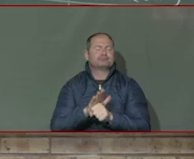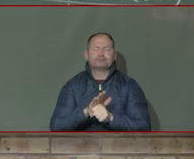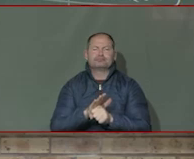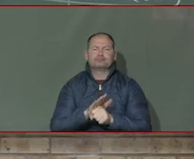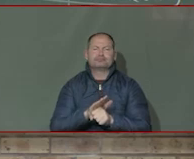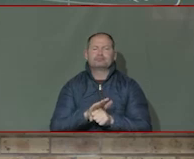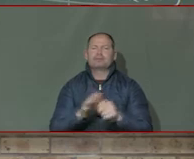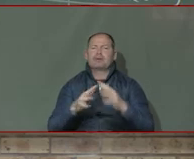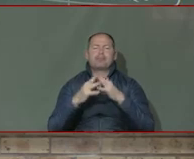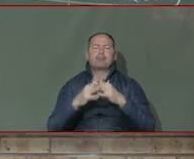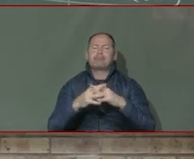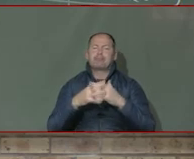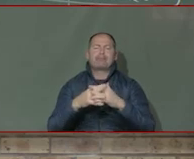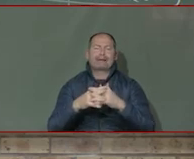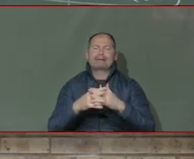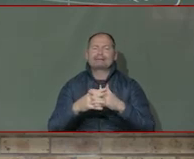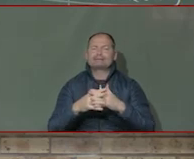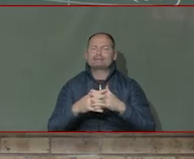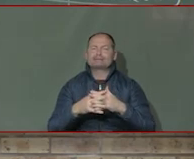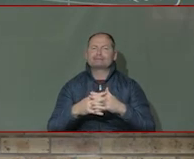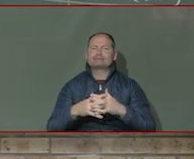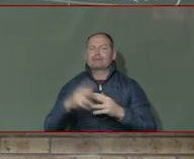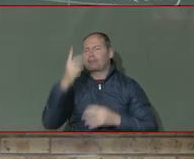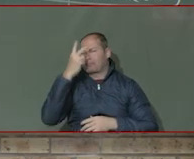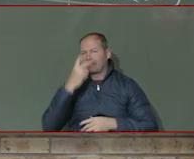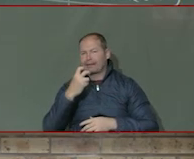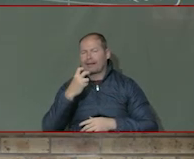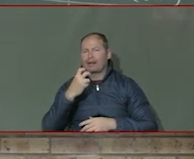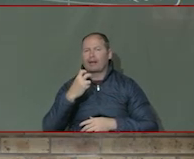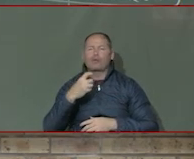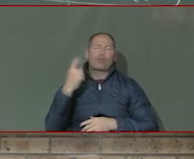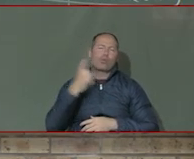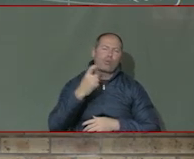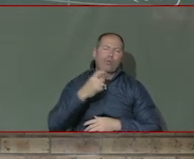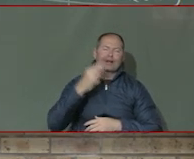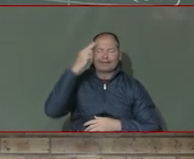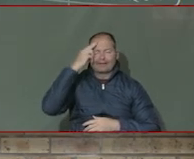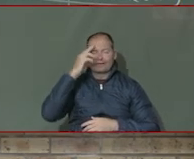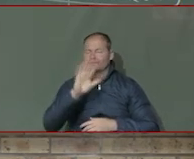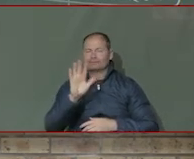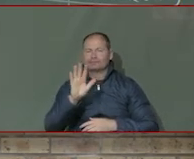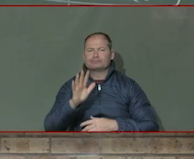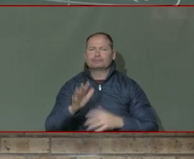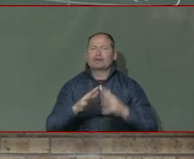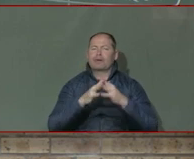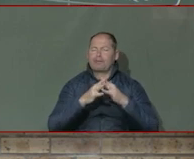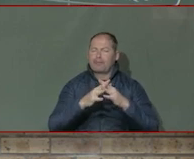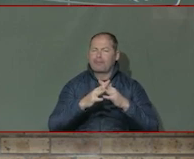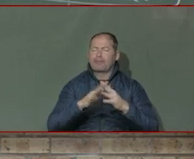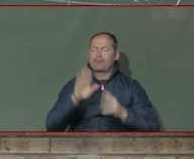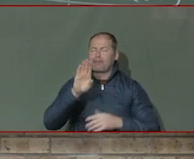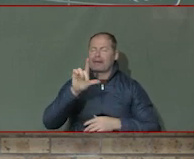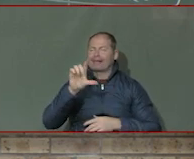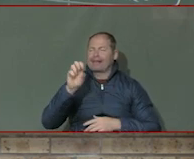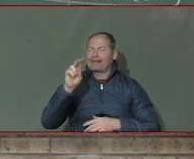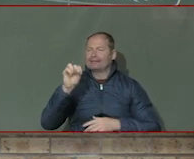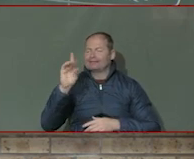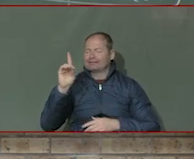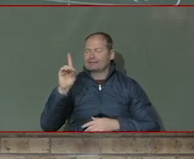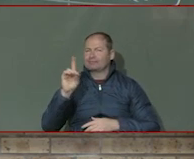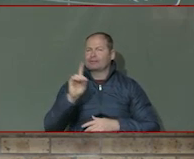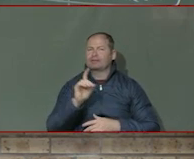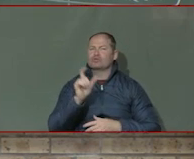a mixture like black and white gives gray. I call it a blend, and I'm not wrong to call it a blend, but what's a nice word they use